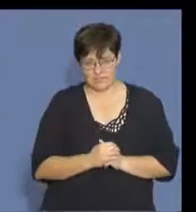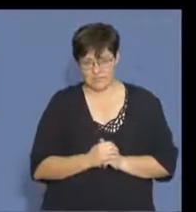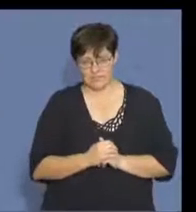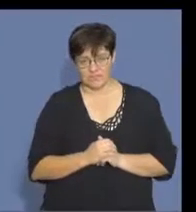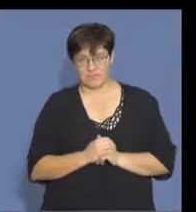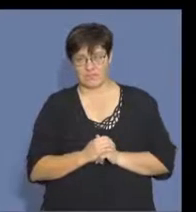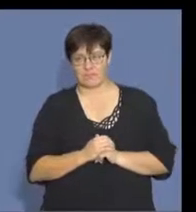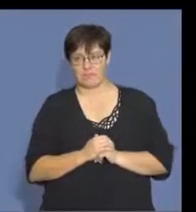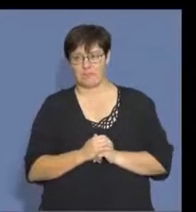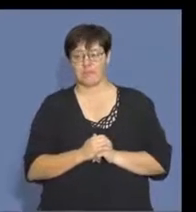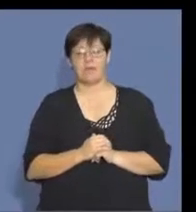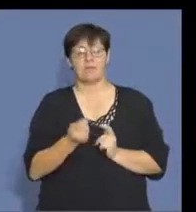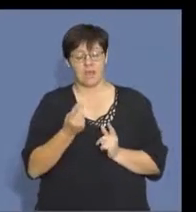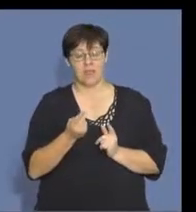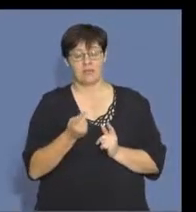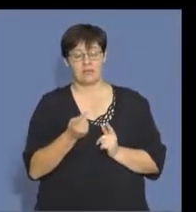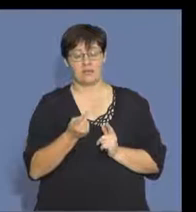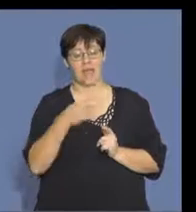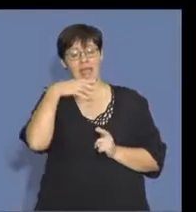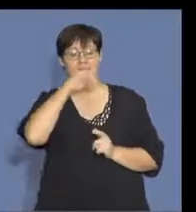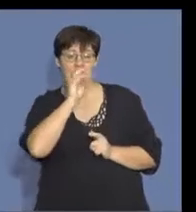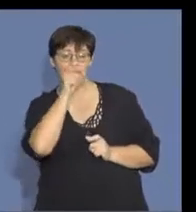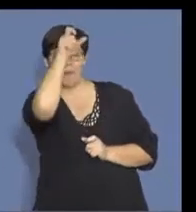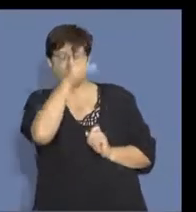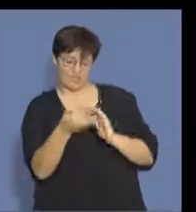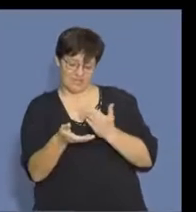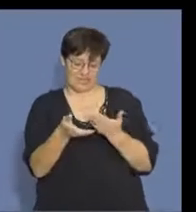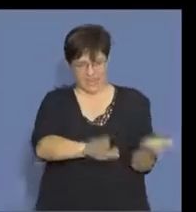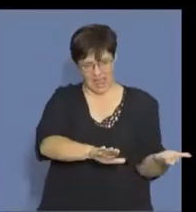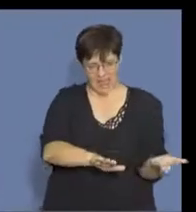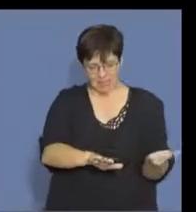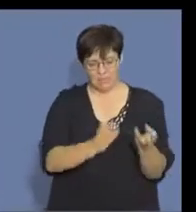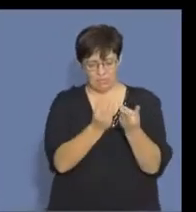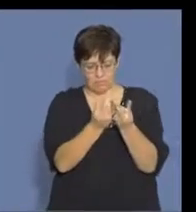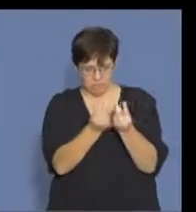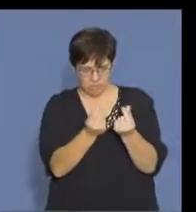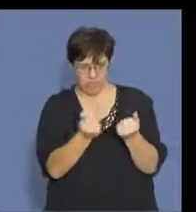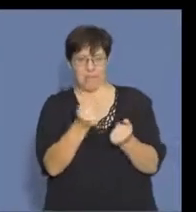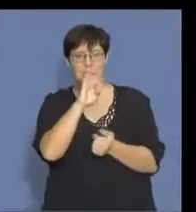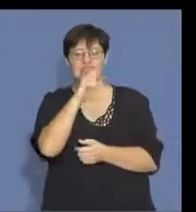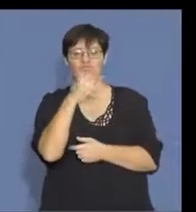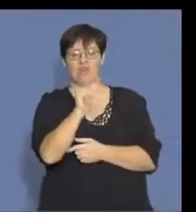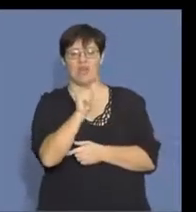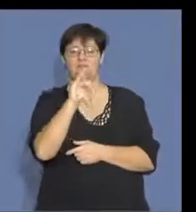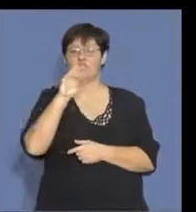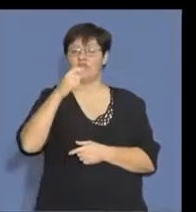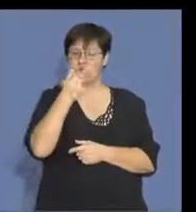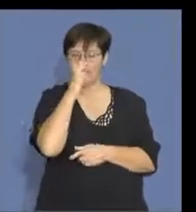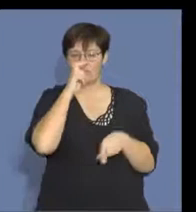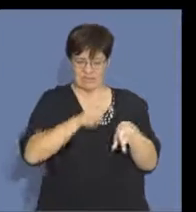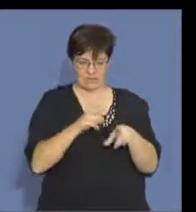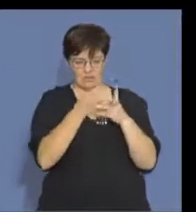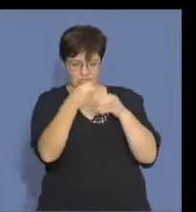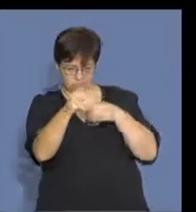As I mentioned, the decomposition, the process of decomposition relies on bacteria and fungi breaking down